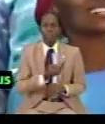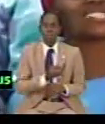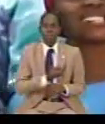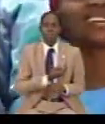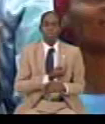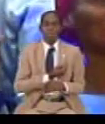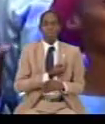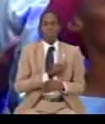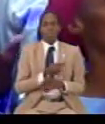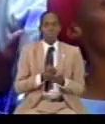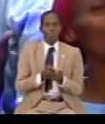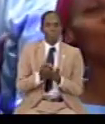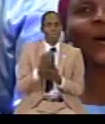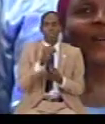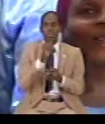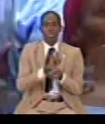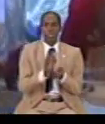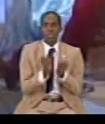us. Truths